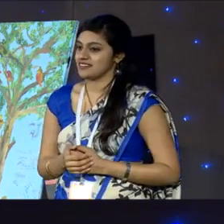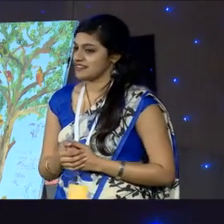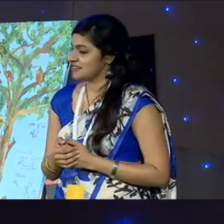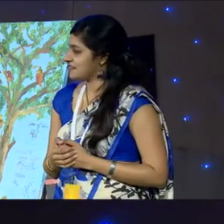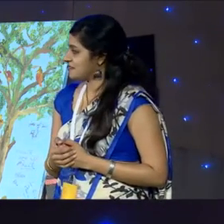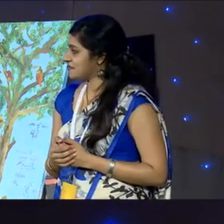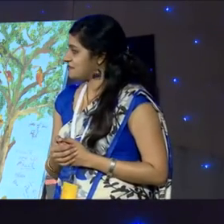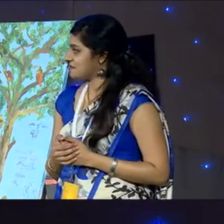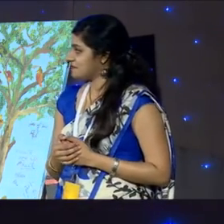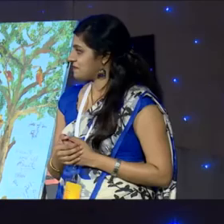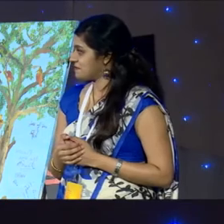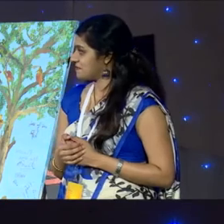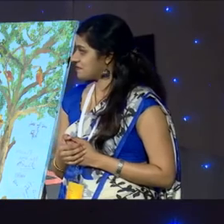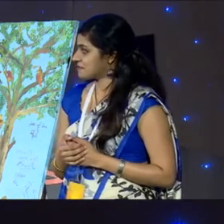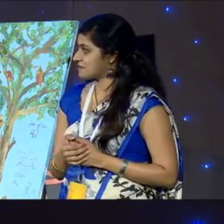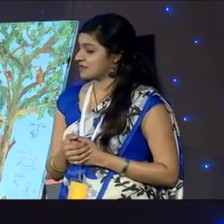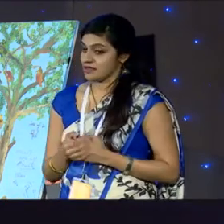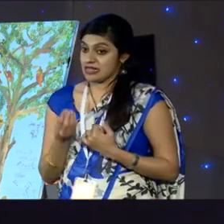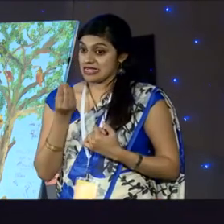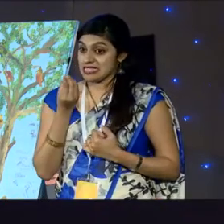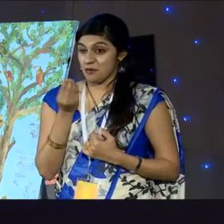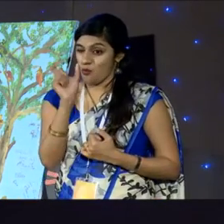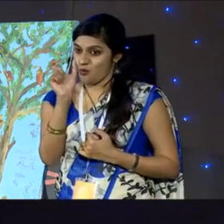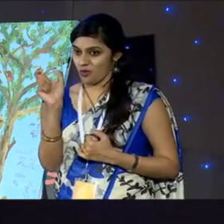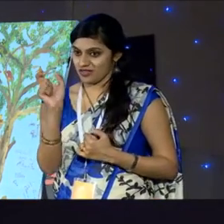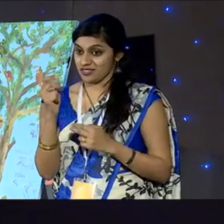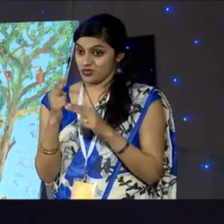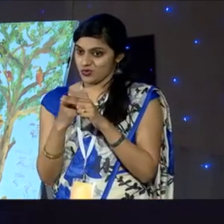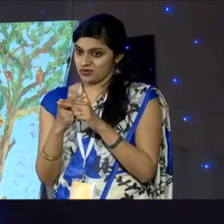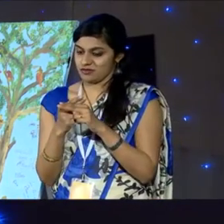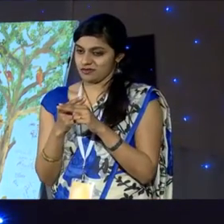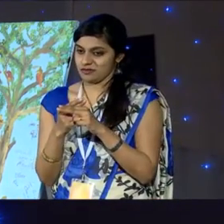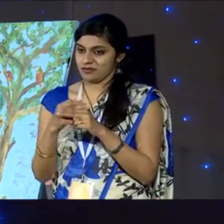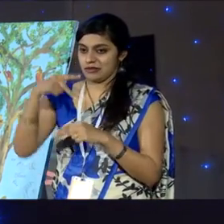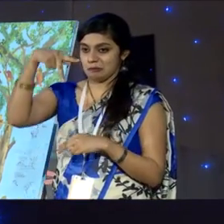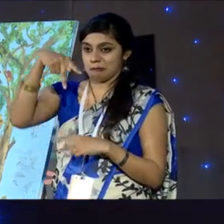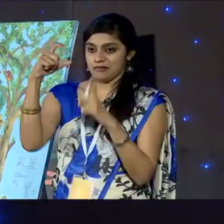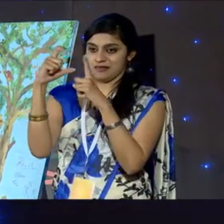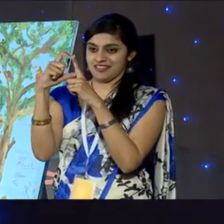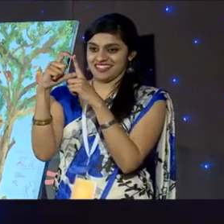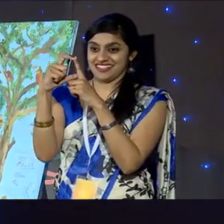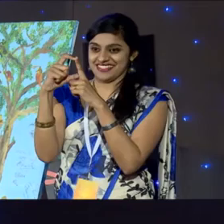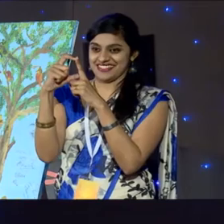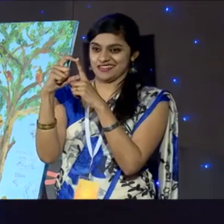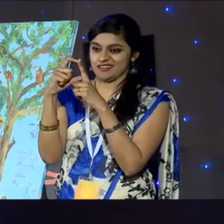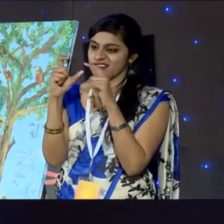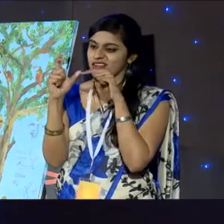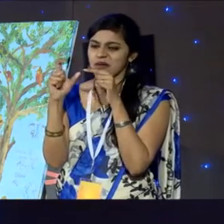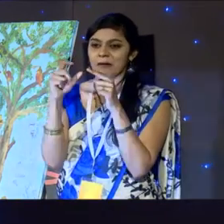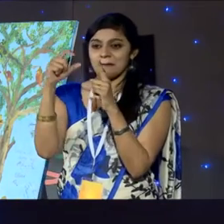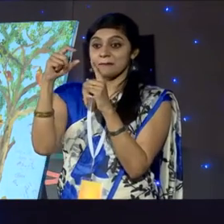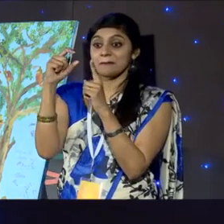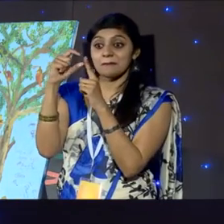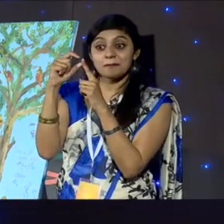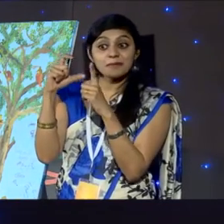It's funny, the kind of terms that we use. You know, physically challenged. There's one funny term. The